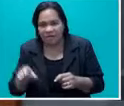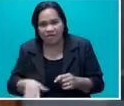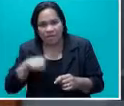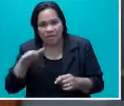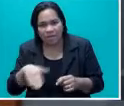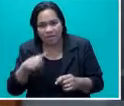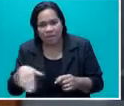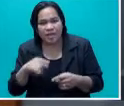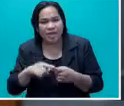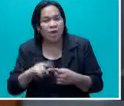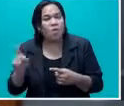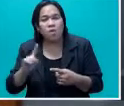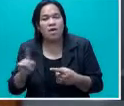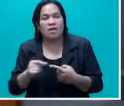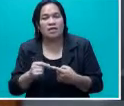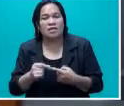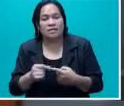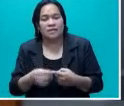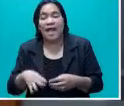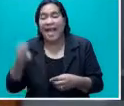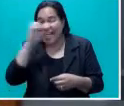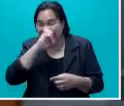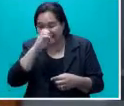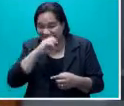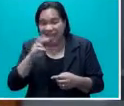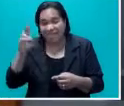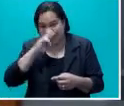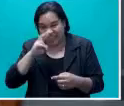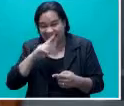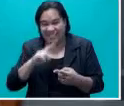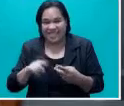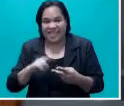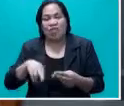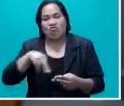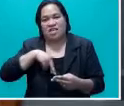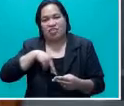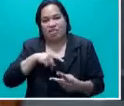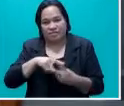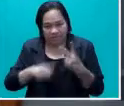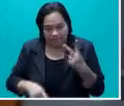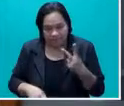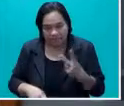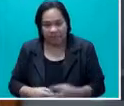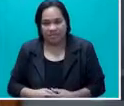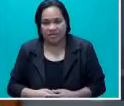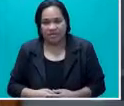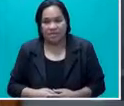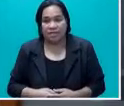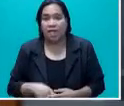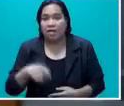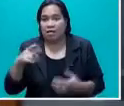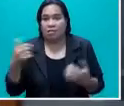classification criteria included ethnicity, which is race, and religion. And that was met with a